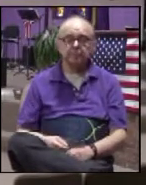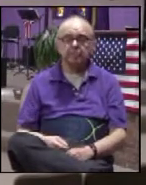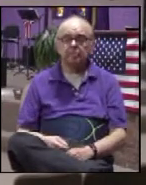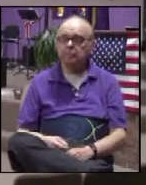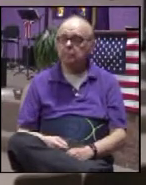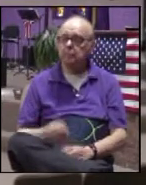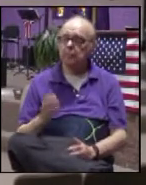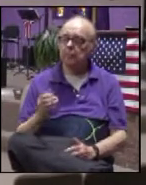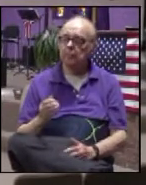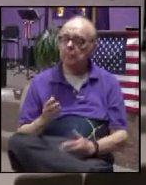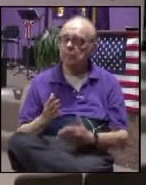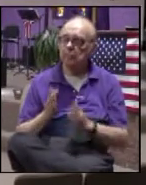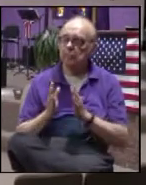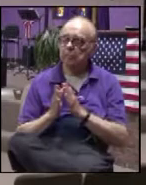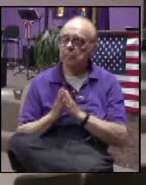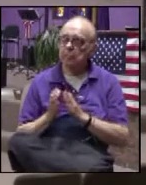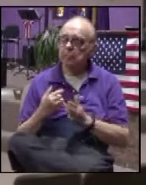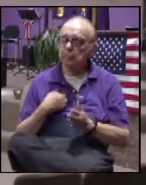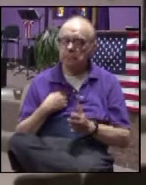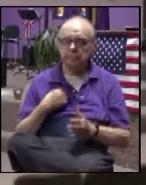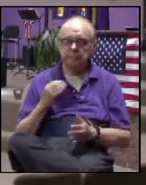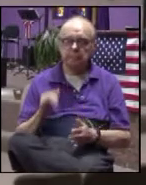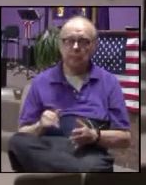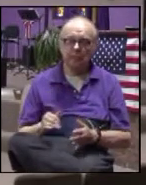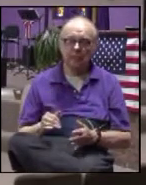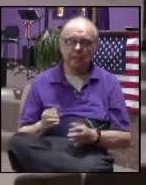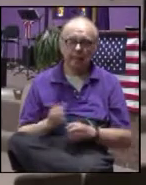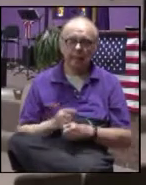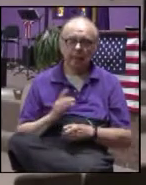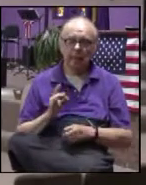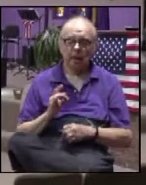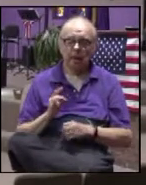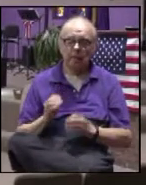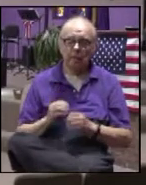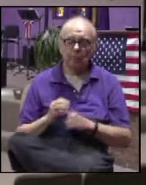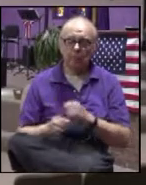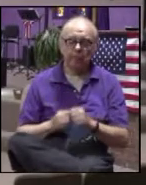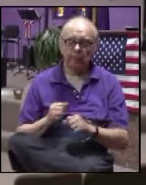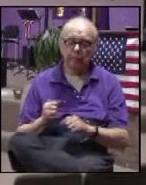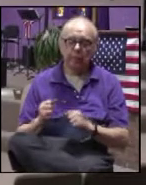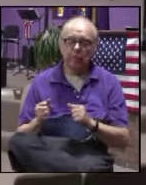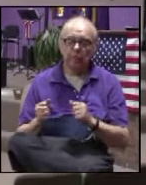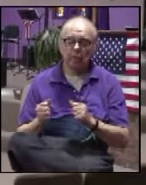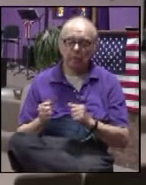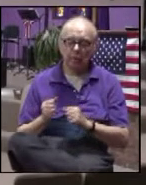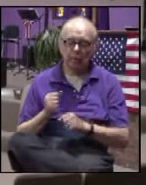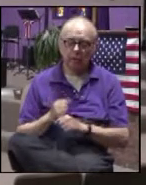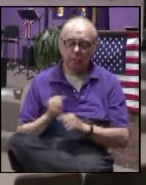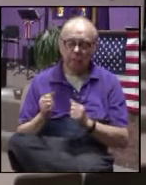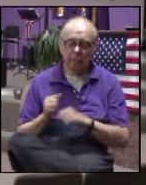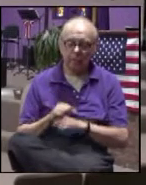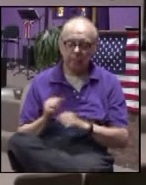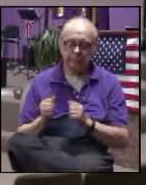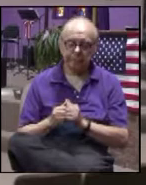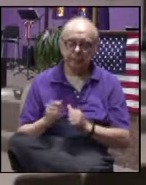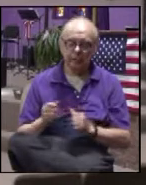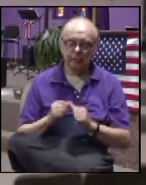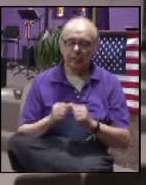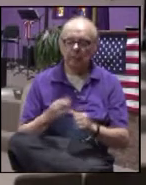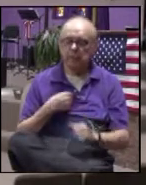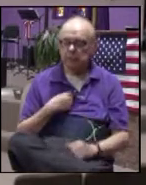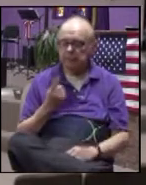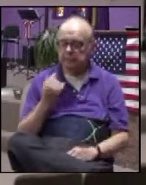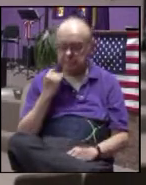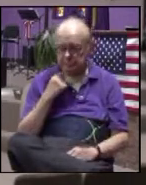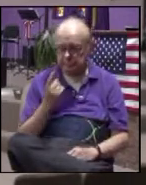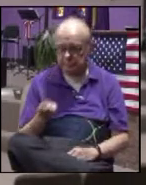And I'm hoping and praying that I'm still got 8 more years to work with him. He continually tells me, no, if I come to